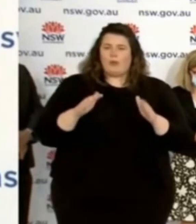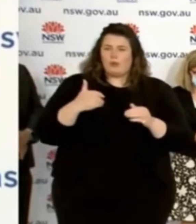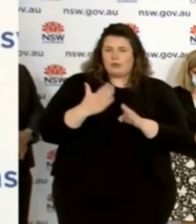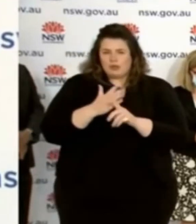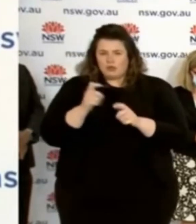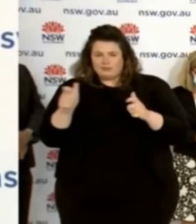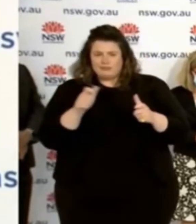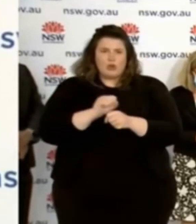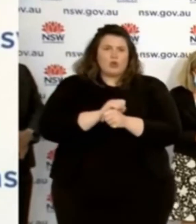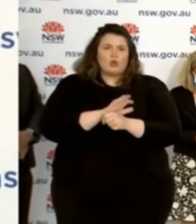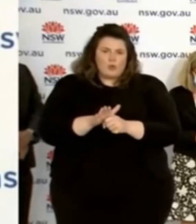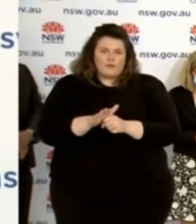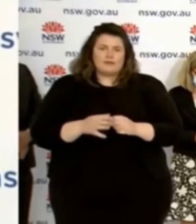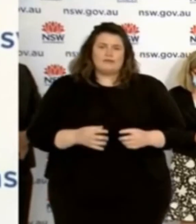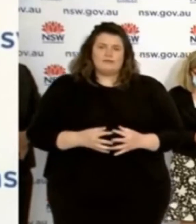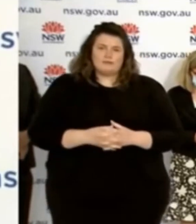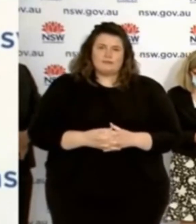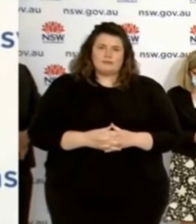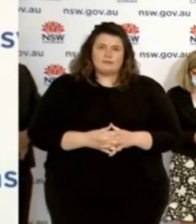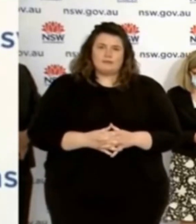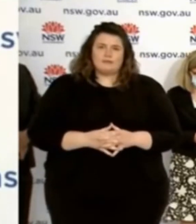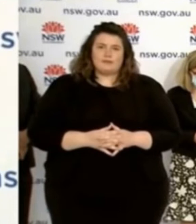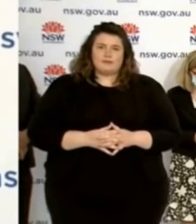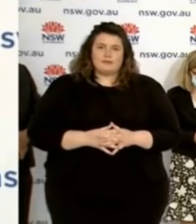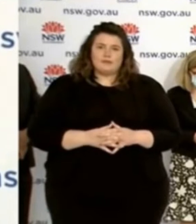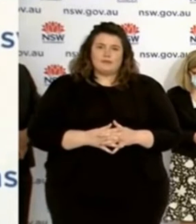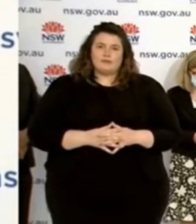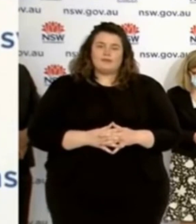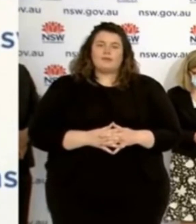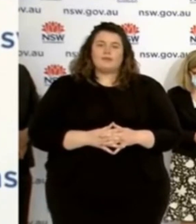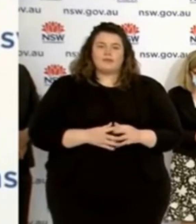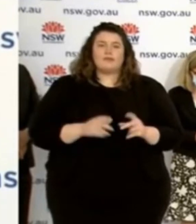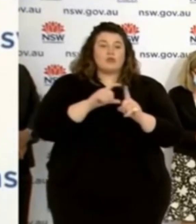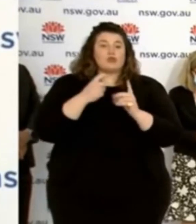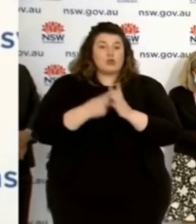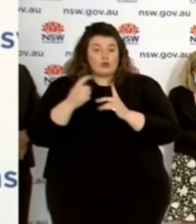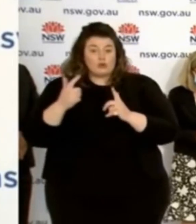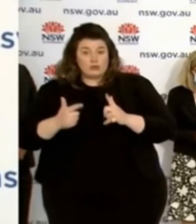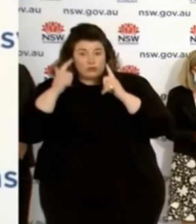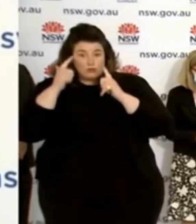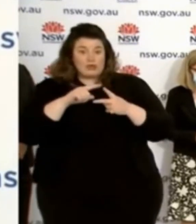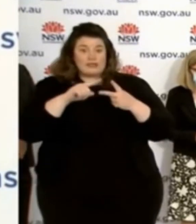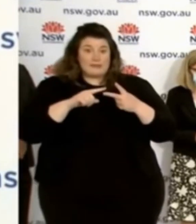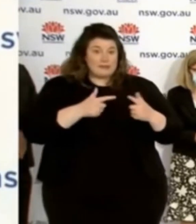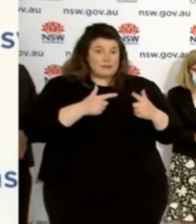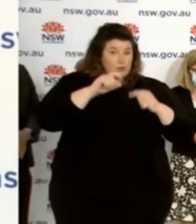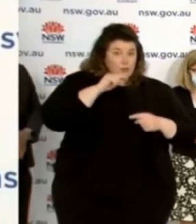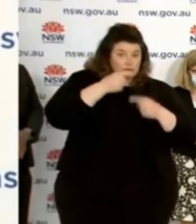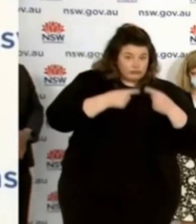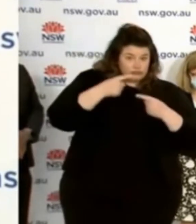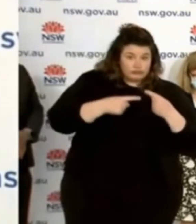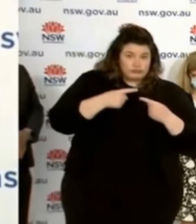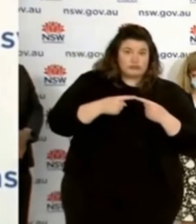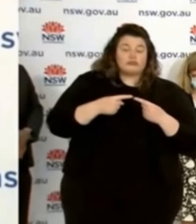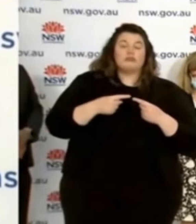disease in our regional communities. And then after Dr Chan's update and Deputy Premier's update on the regions, the Treasurer will make some comments on